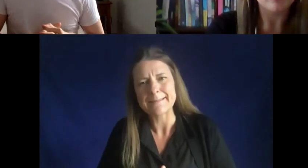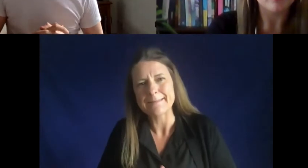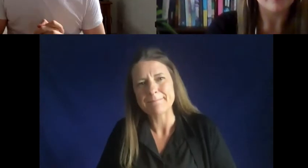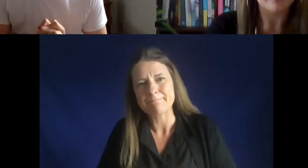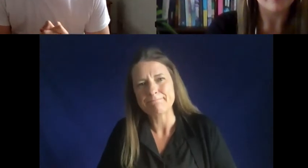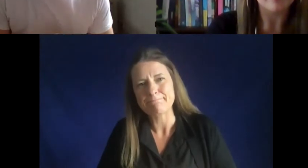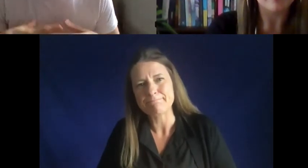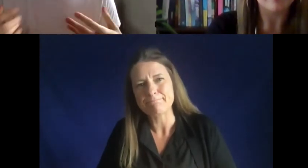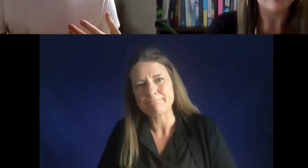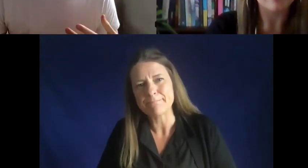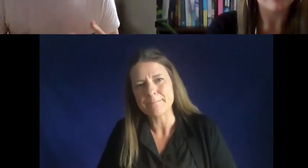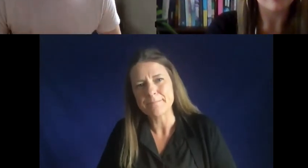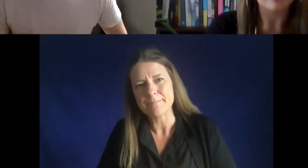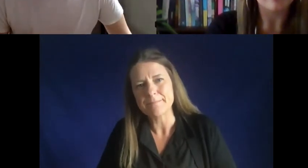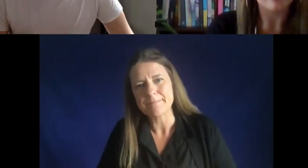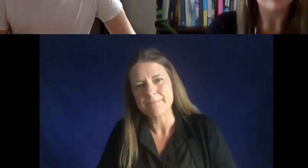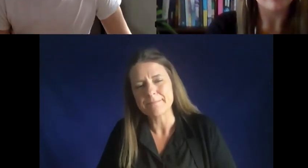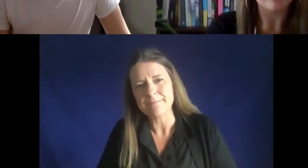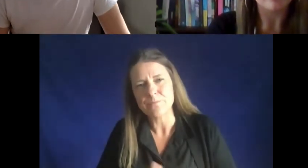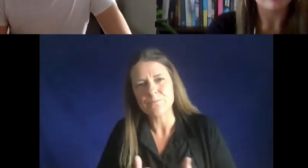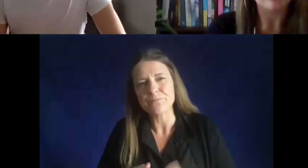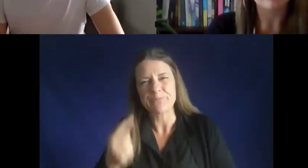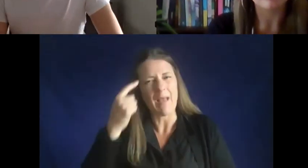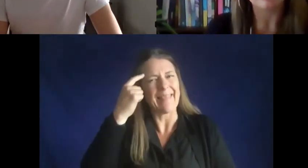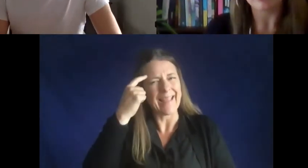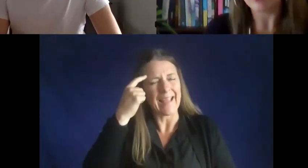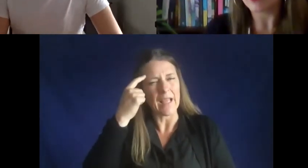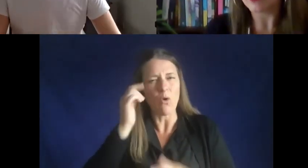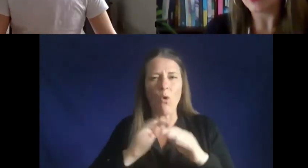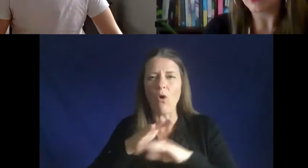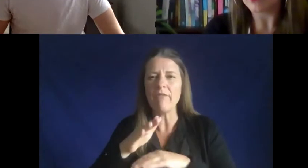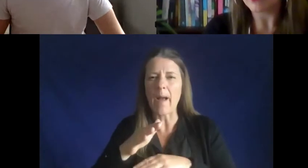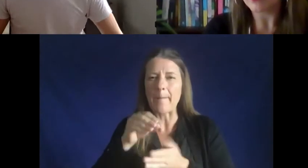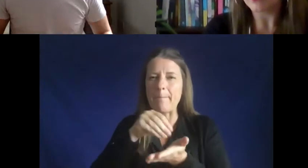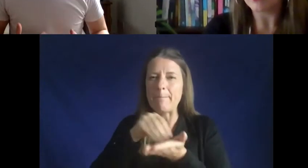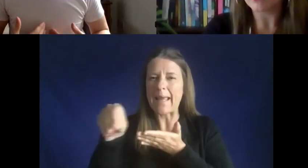Yeah, I think that in terms of the paid bail system, I think that